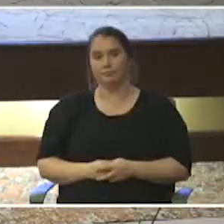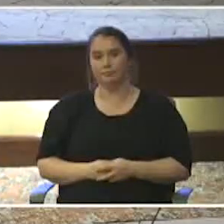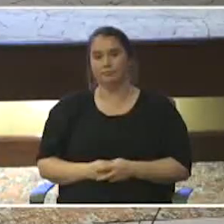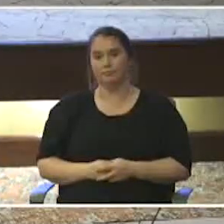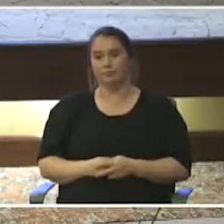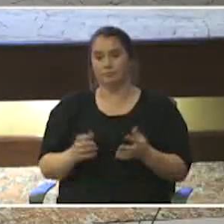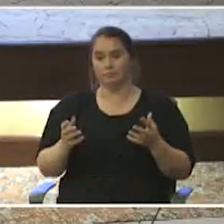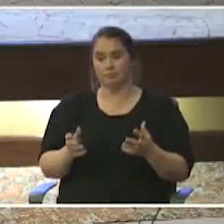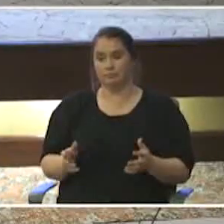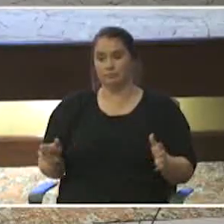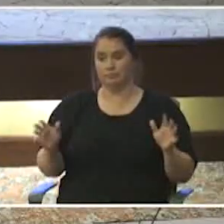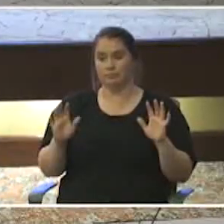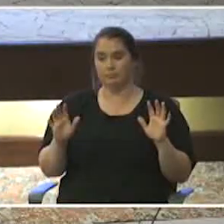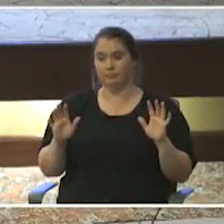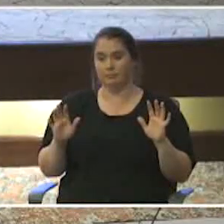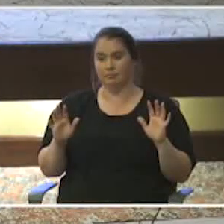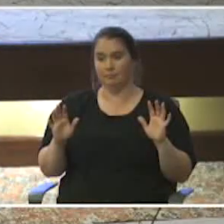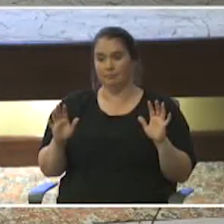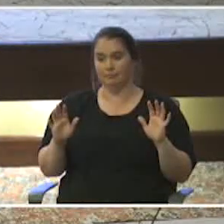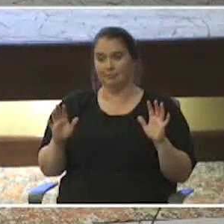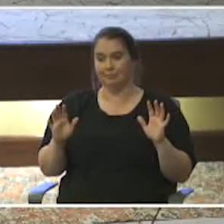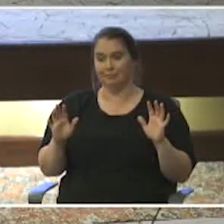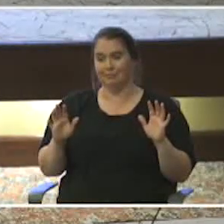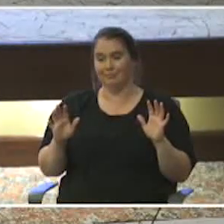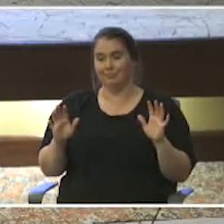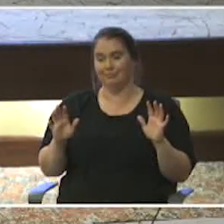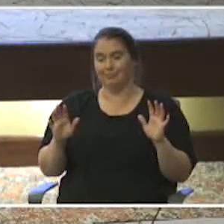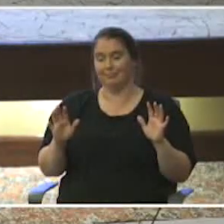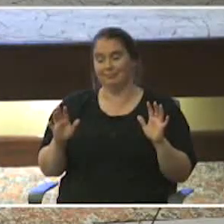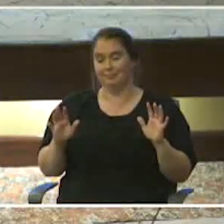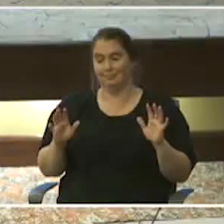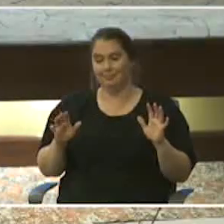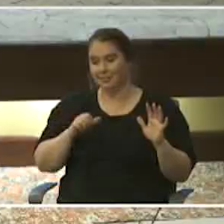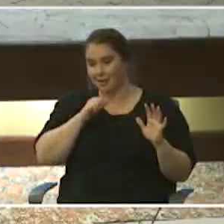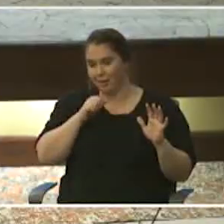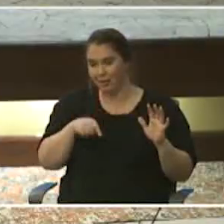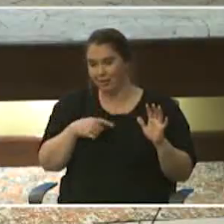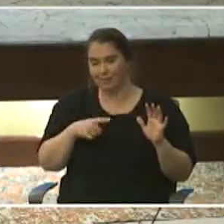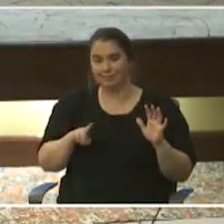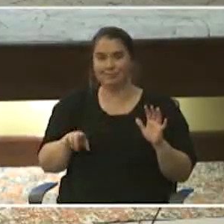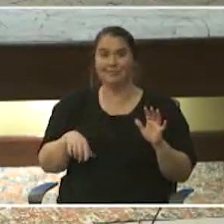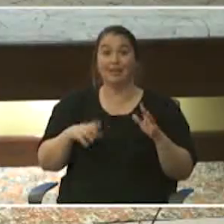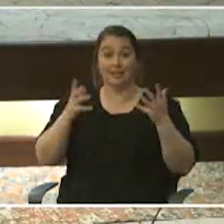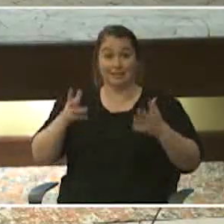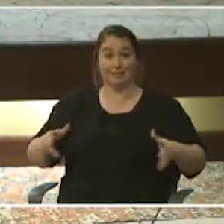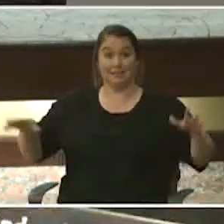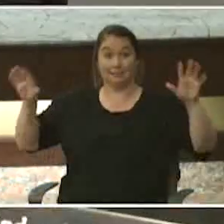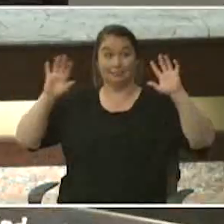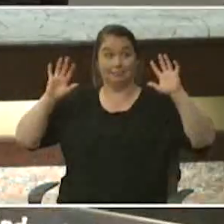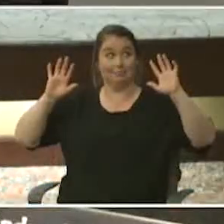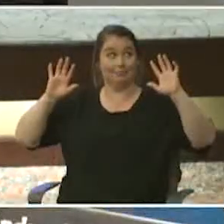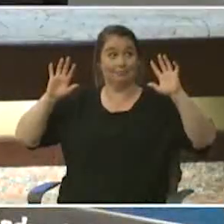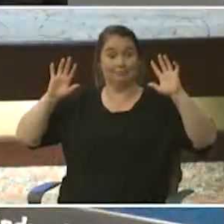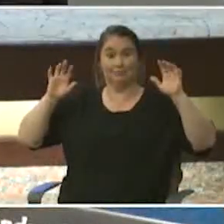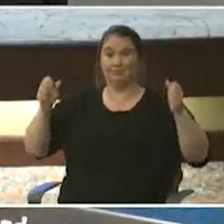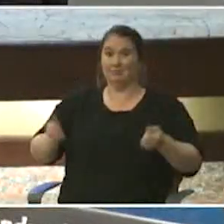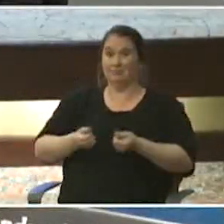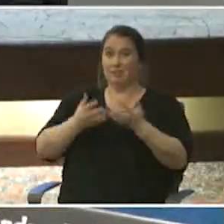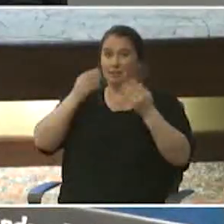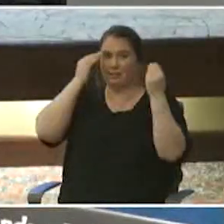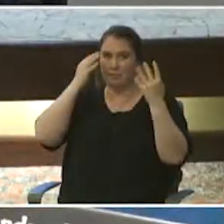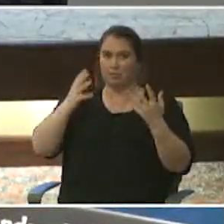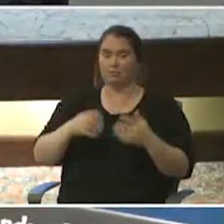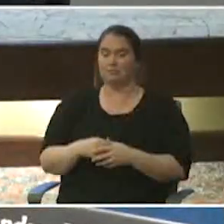Sure. ACM Holt, I think we got through everything in pretty good time. That's it. All right. A lot of information. Y'all got through